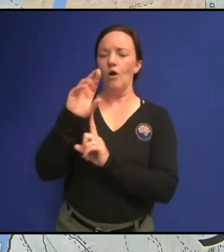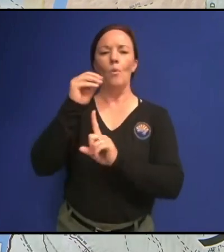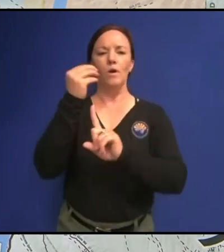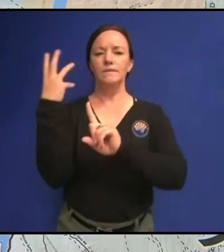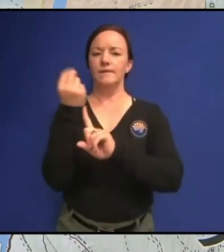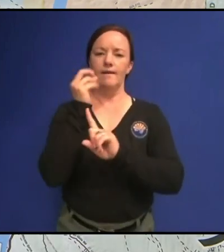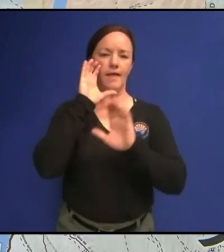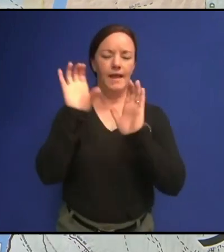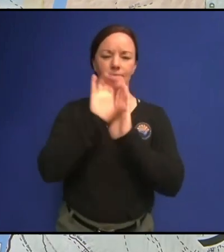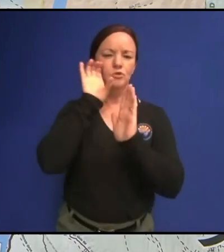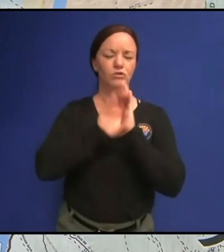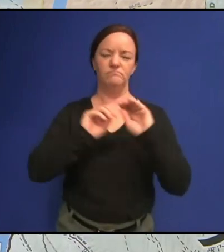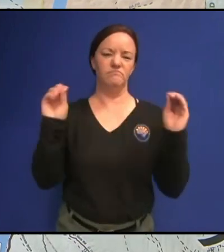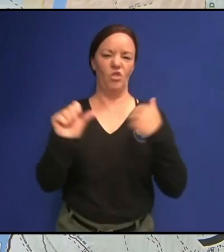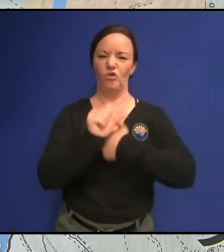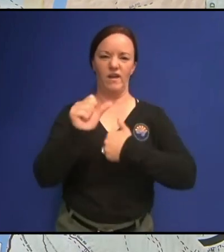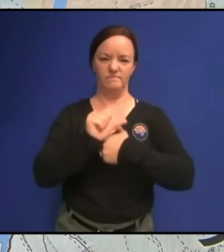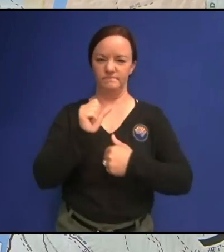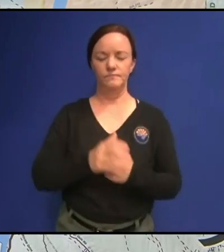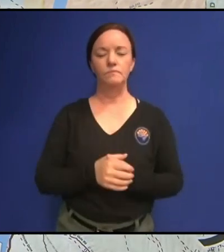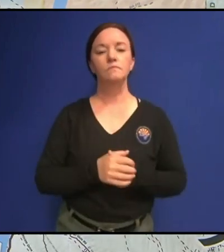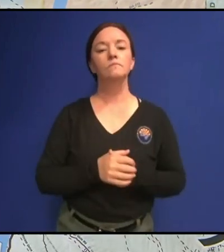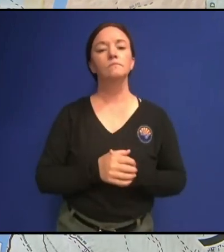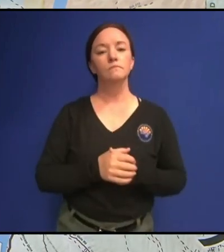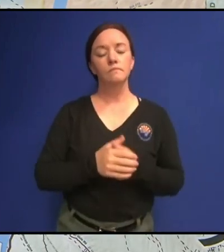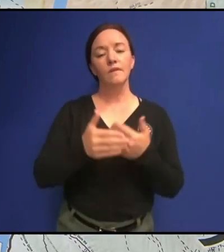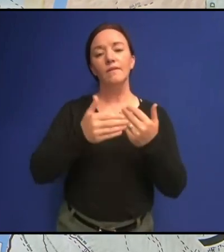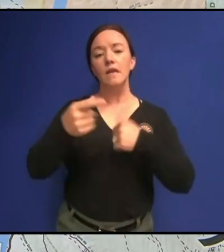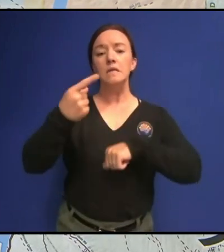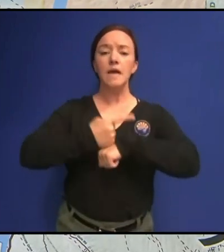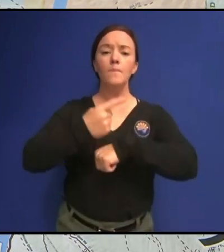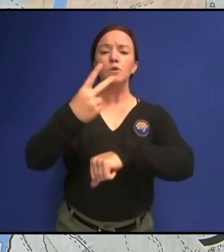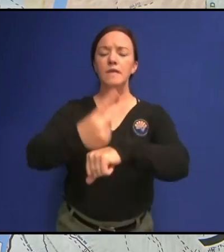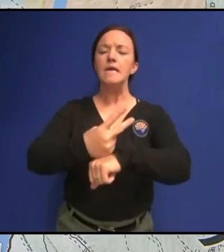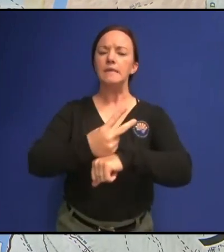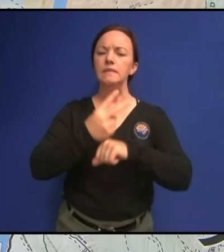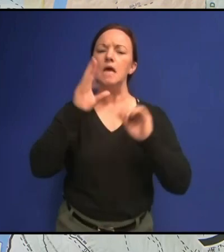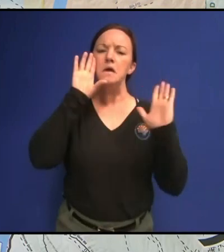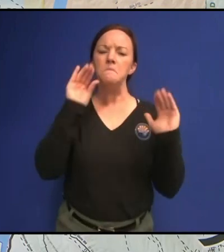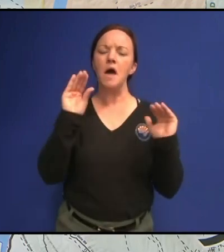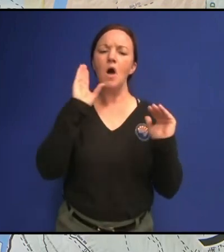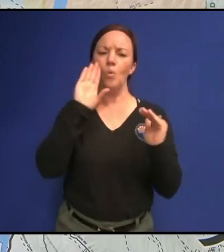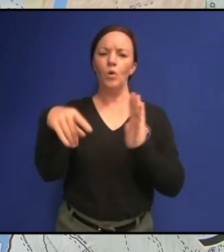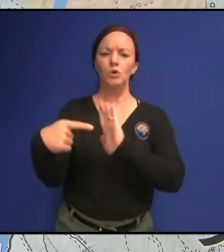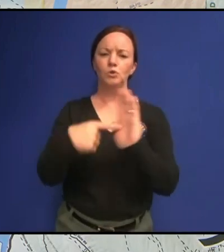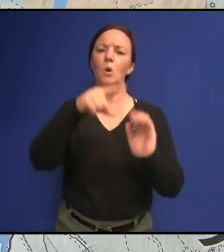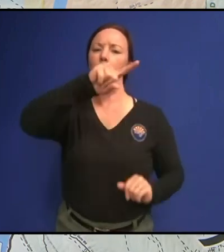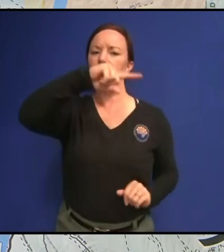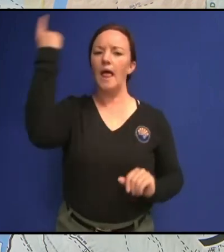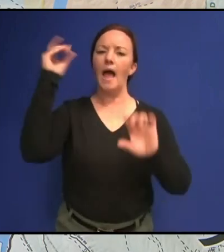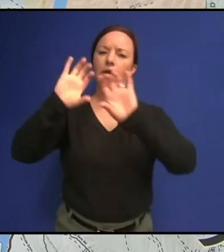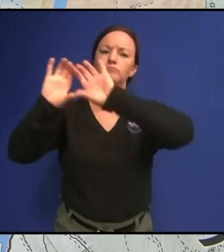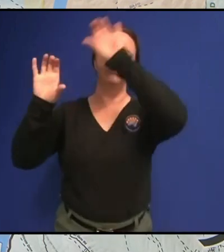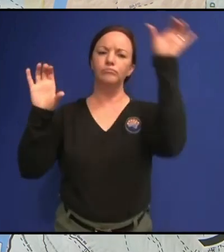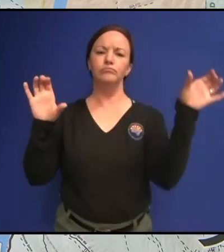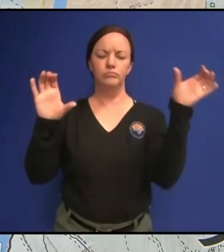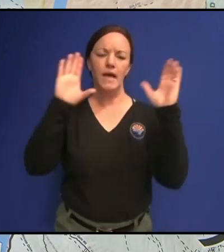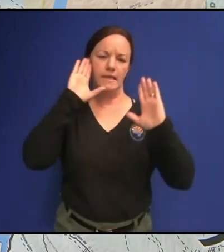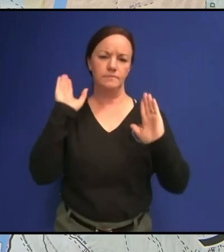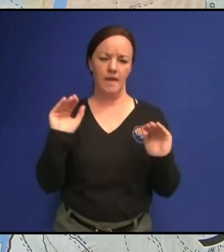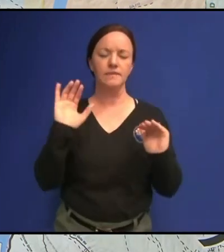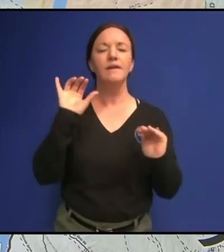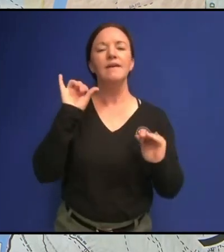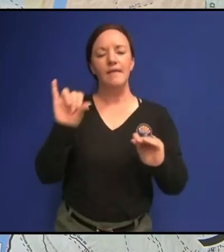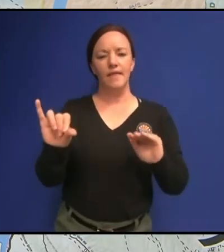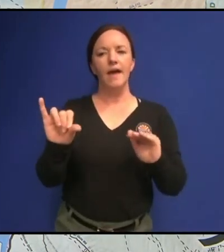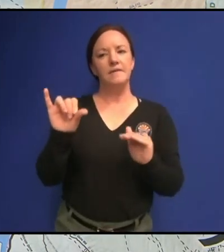could see in the next couple of days us being able to show this whole piece contained. That's what the divisions are reporting from out in the field. And so as long as they